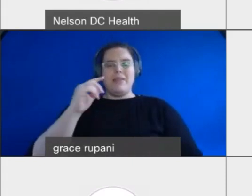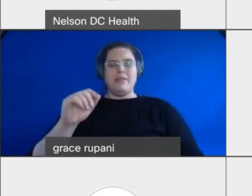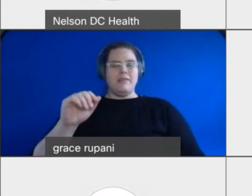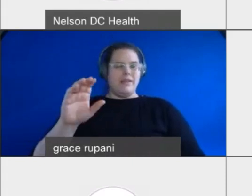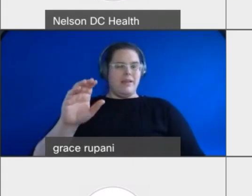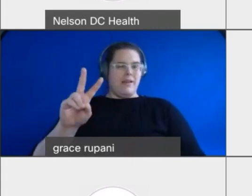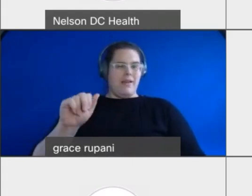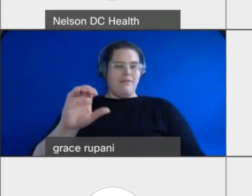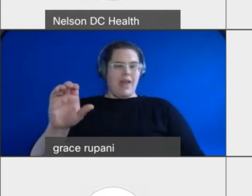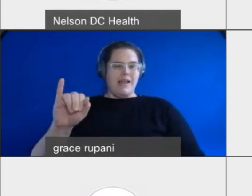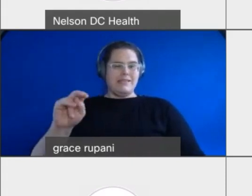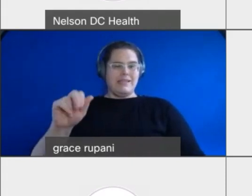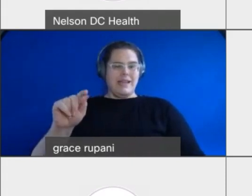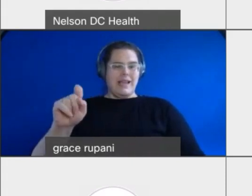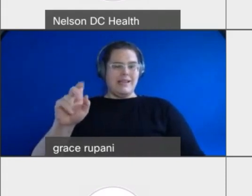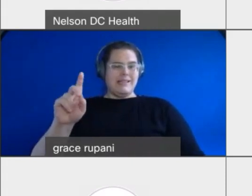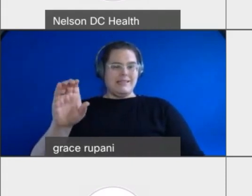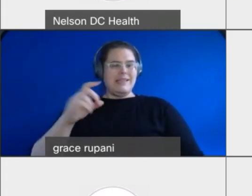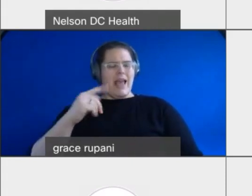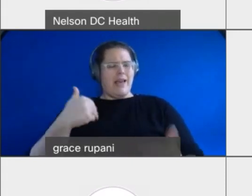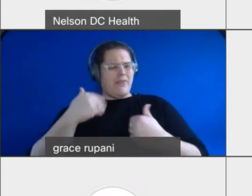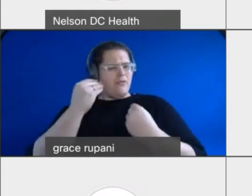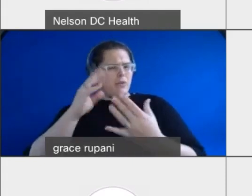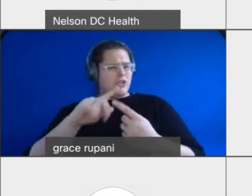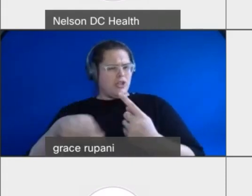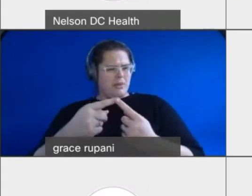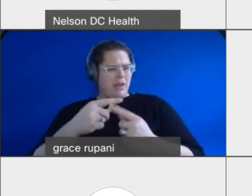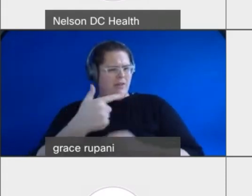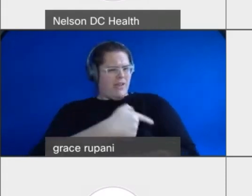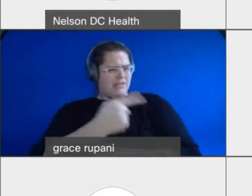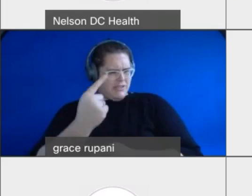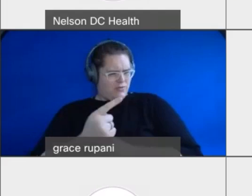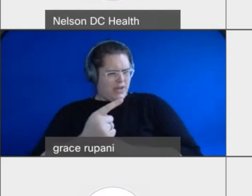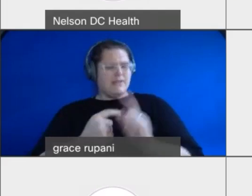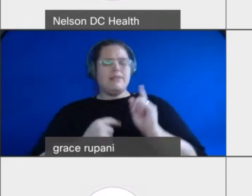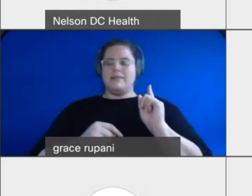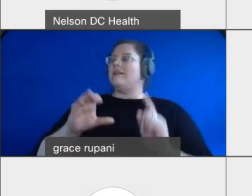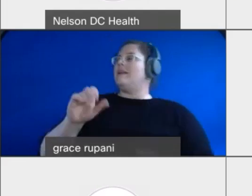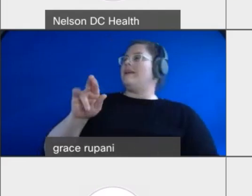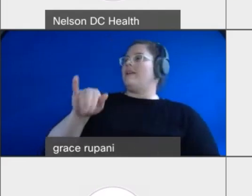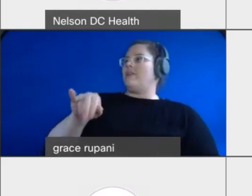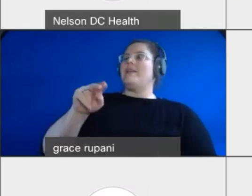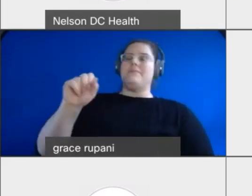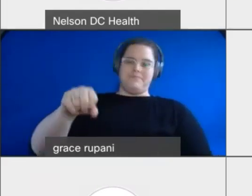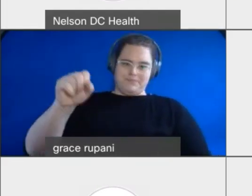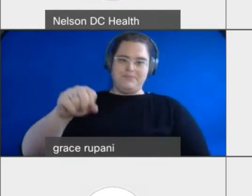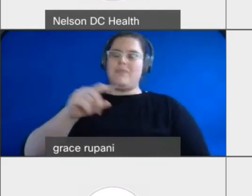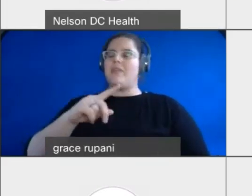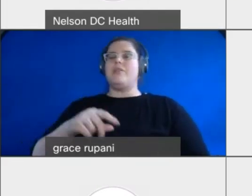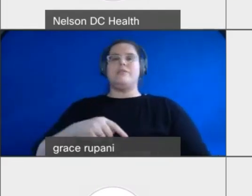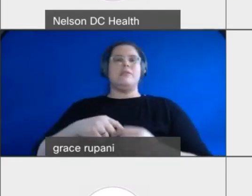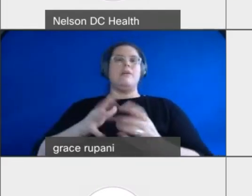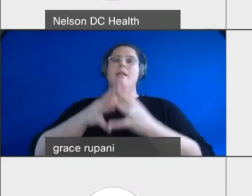website, there is information about the vaccine, if I'm not mistaken. Yes, there's actually a vast amount of information